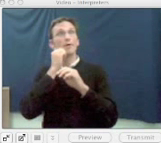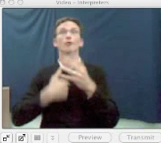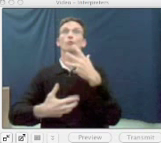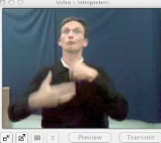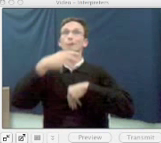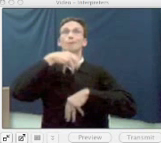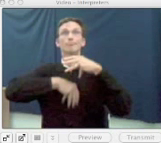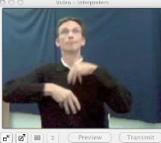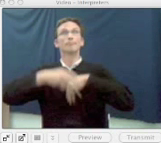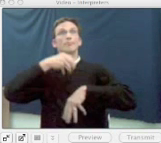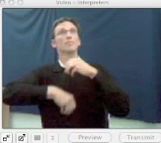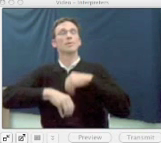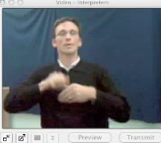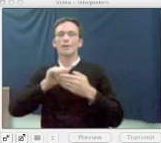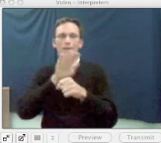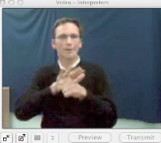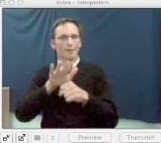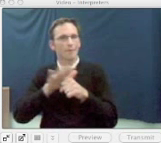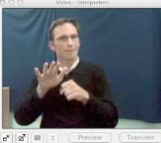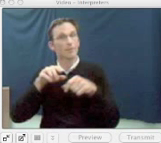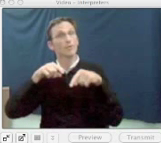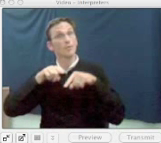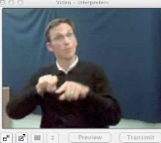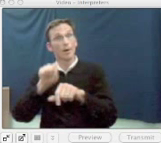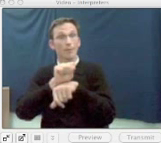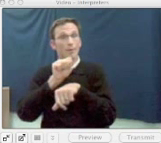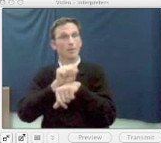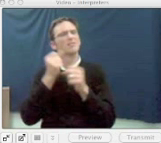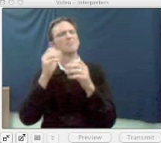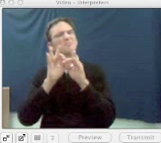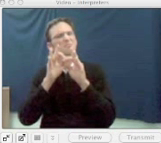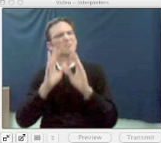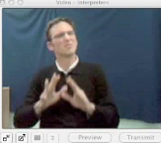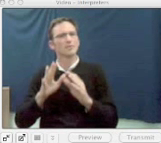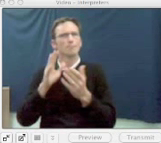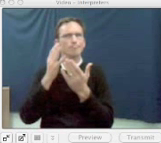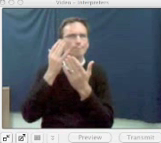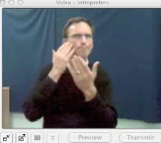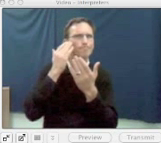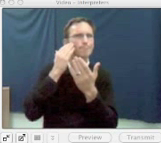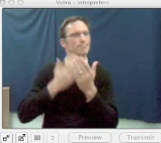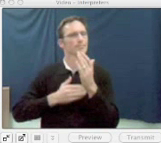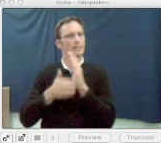which our research shows most interpreters do learn their skill sets on the job.